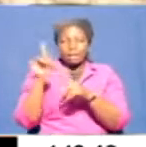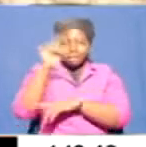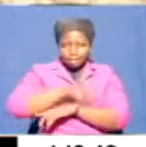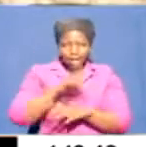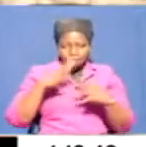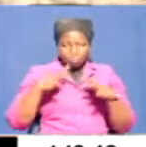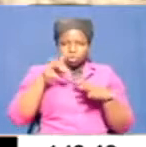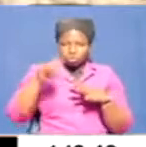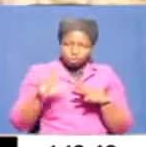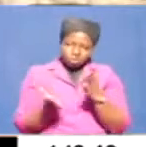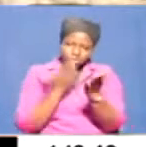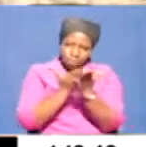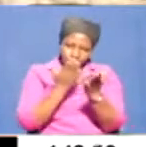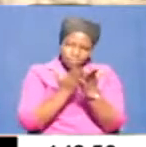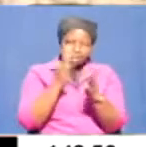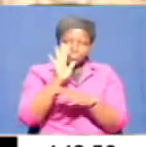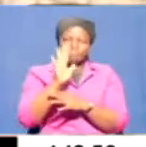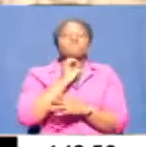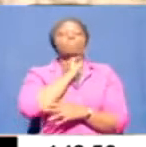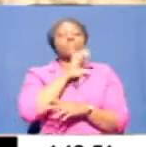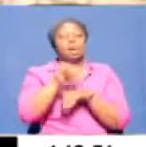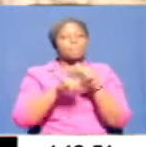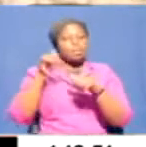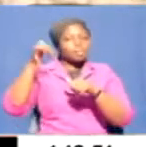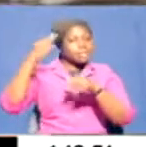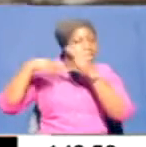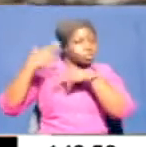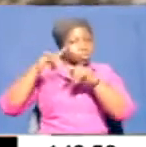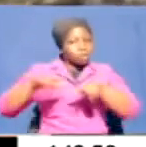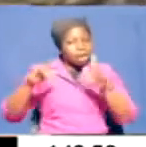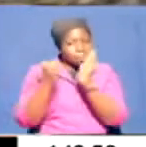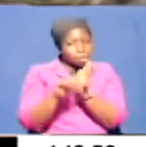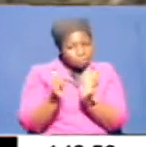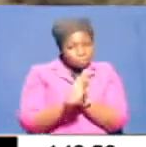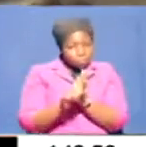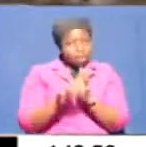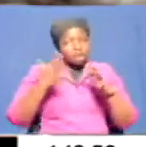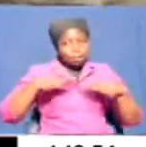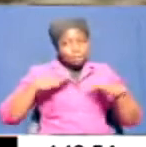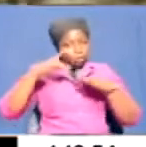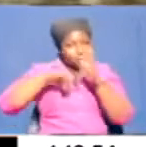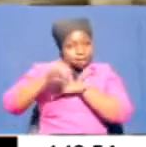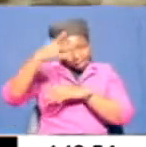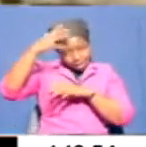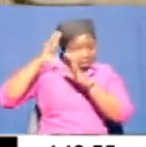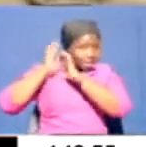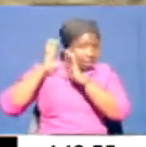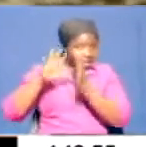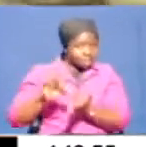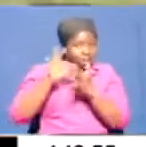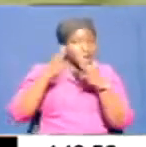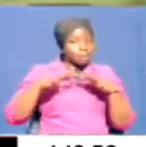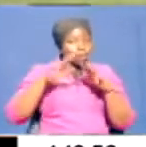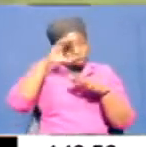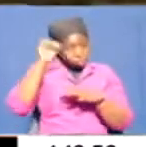plea, land activists in Kilifi County are aware that many Kenyans, especially those in the coastal region, are not aware of the deadline and could